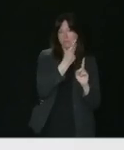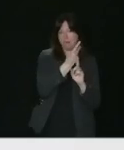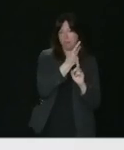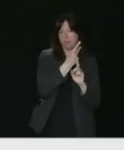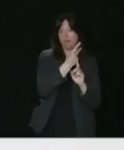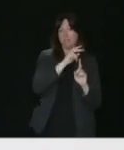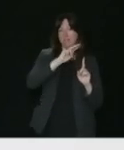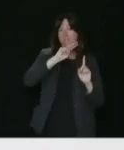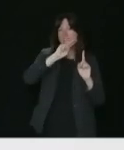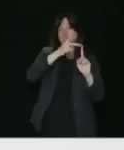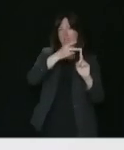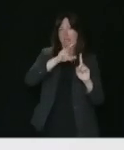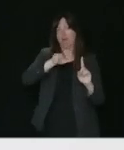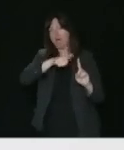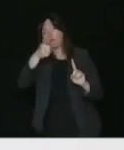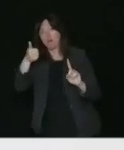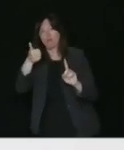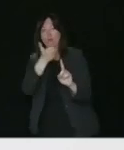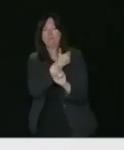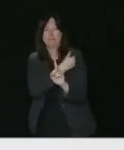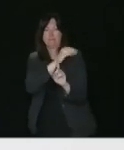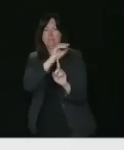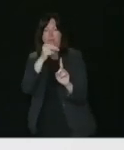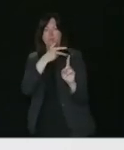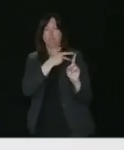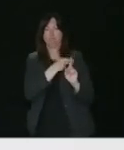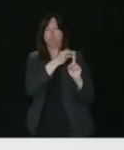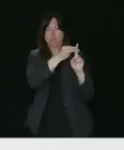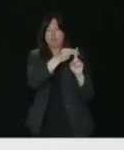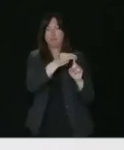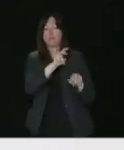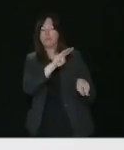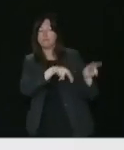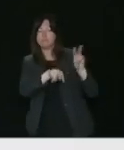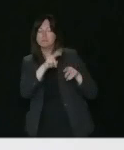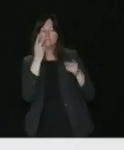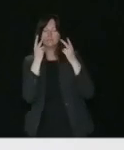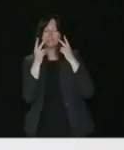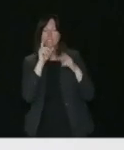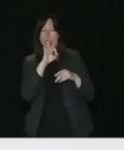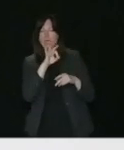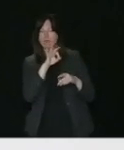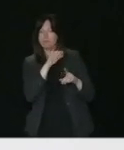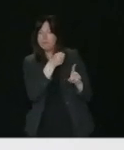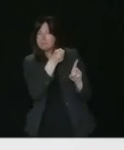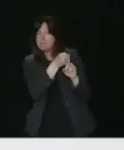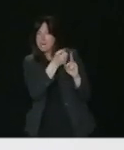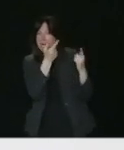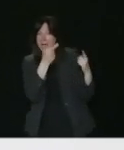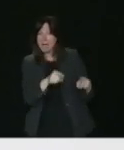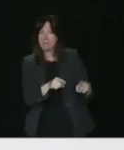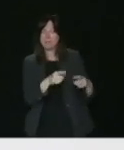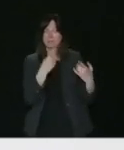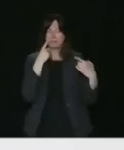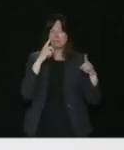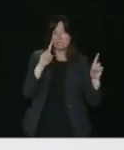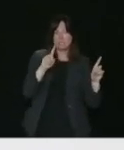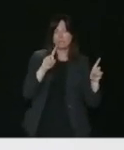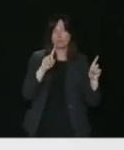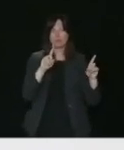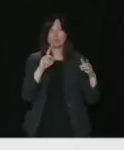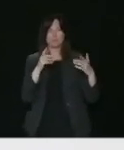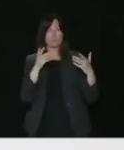vaccine, and then their second dose is another type of vaccine. We're looking very carefully at that as well to see what the outcomes are in terms of